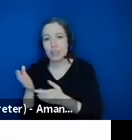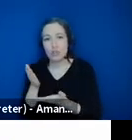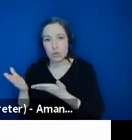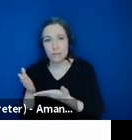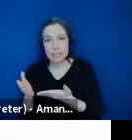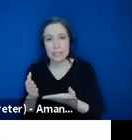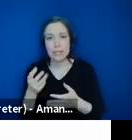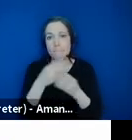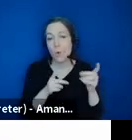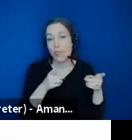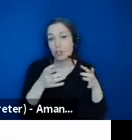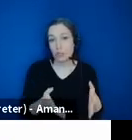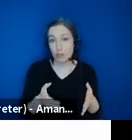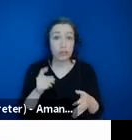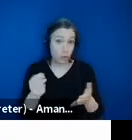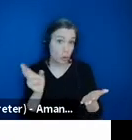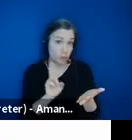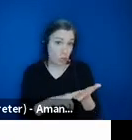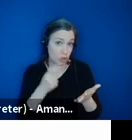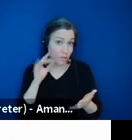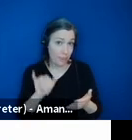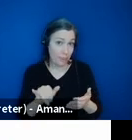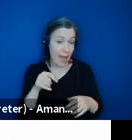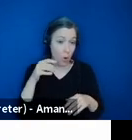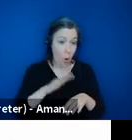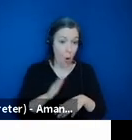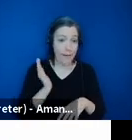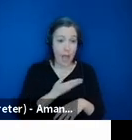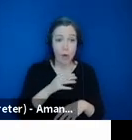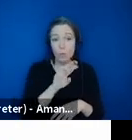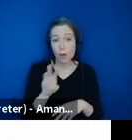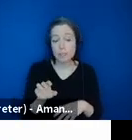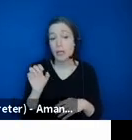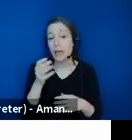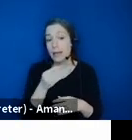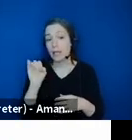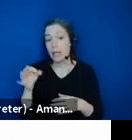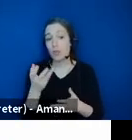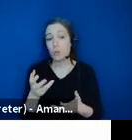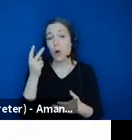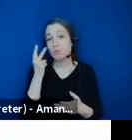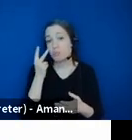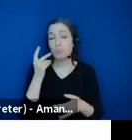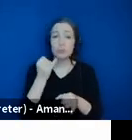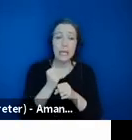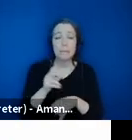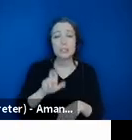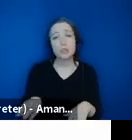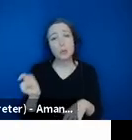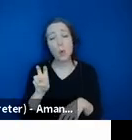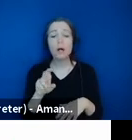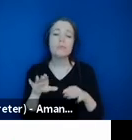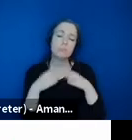you could sign up for that at the admissions website. And then if you always want to take a campus tour that's available and open for students, and we will be